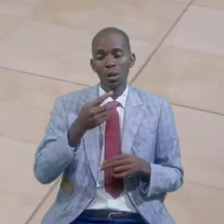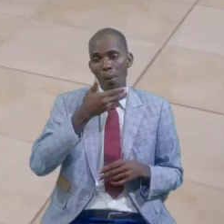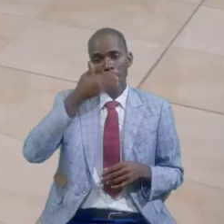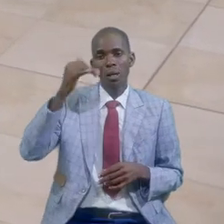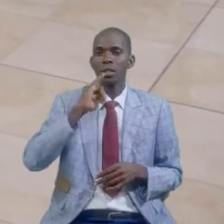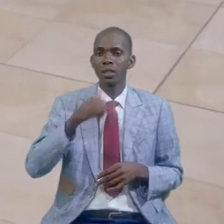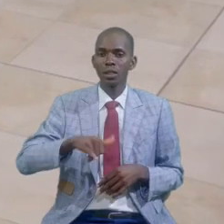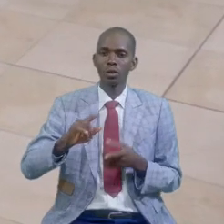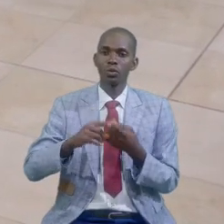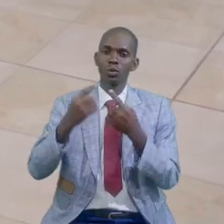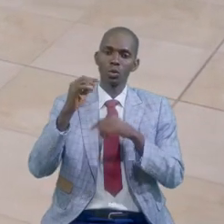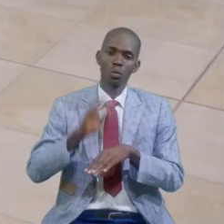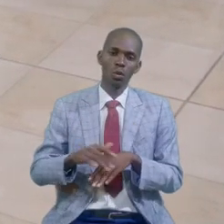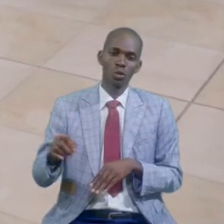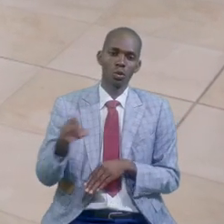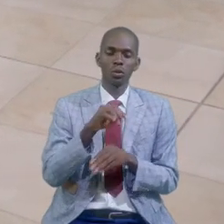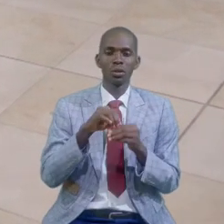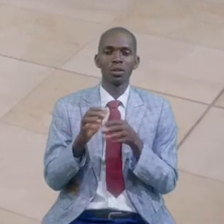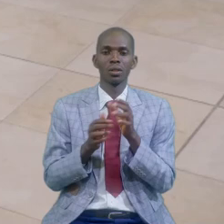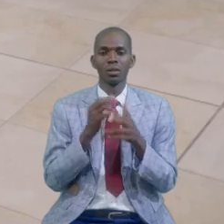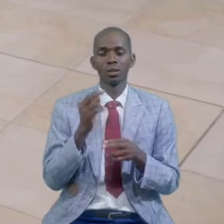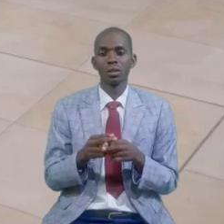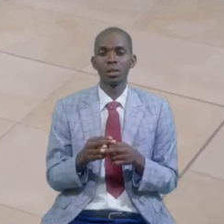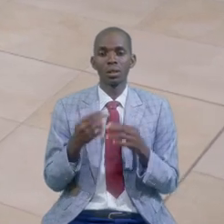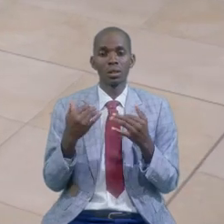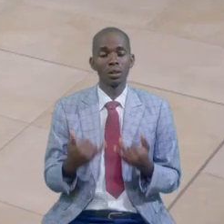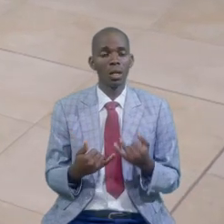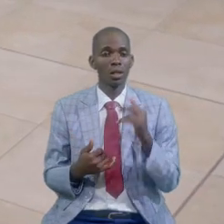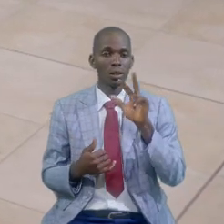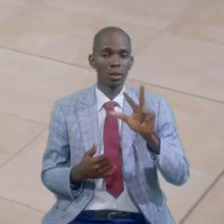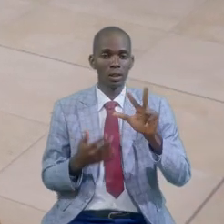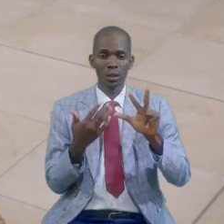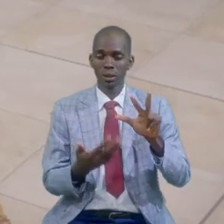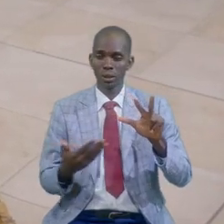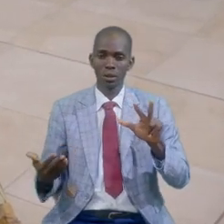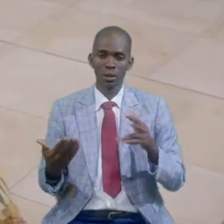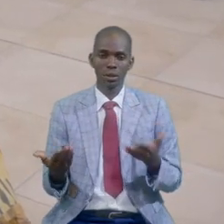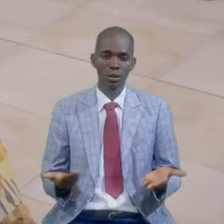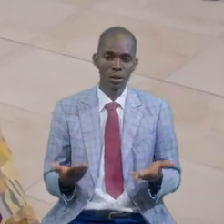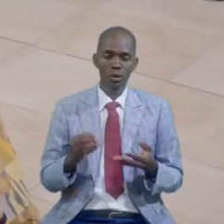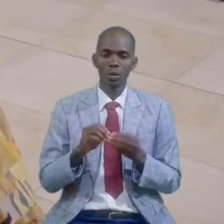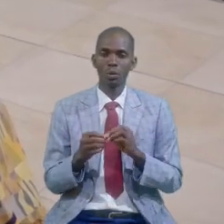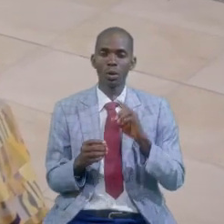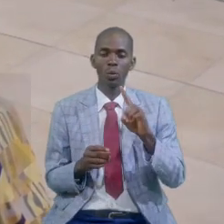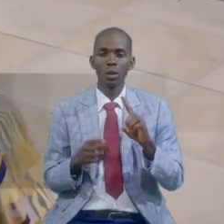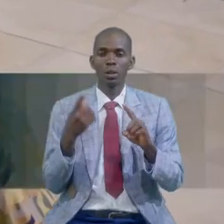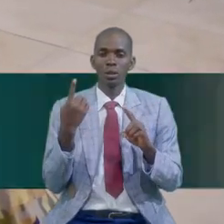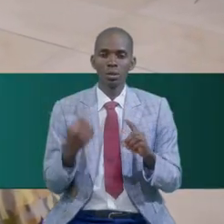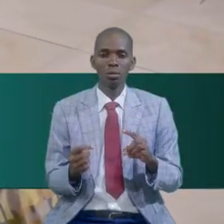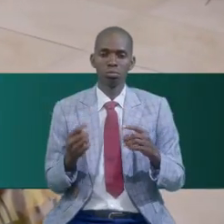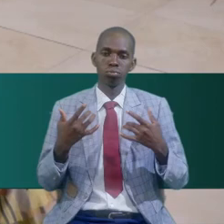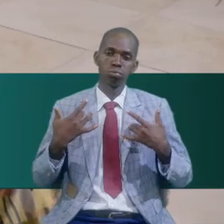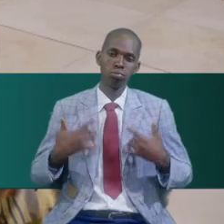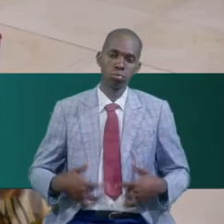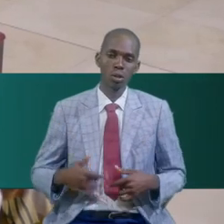come. Now, three things here. Number one, the despondency of such